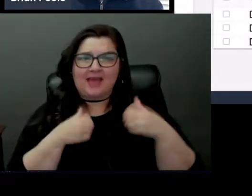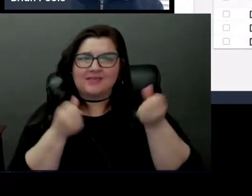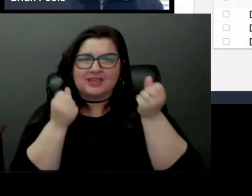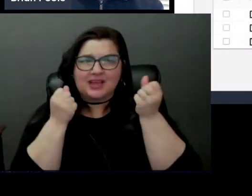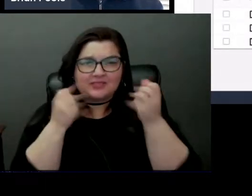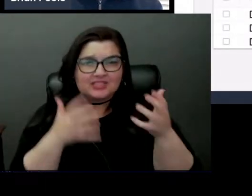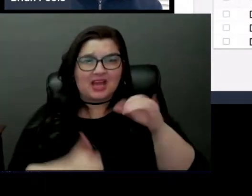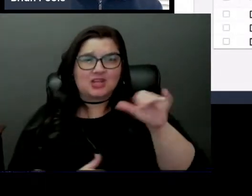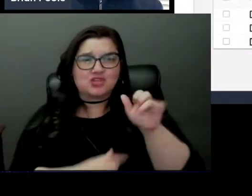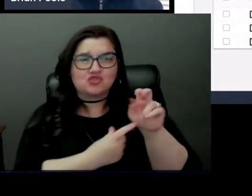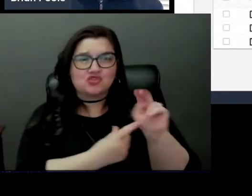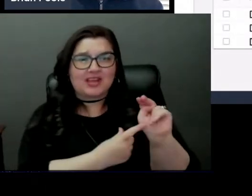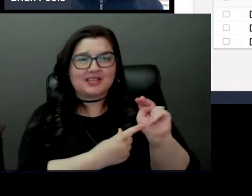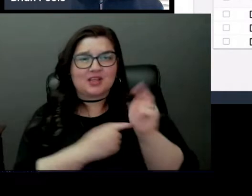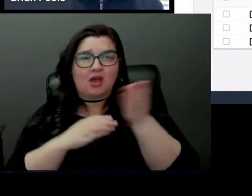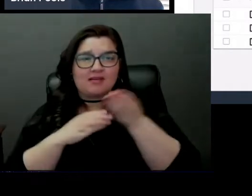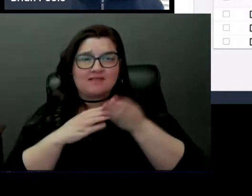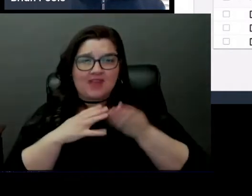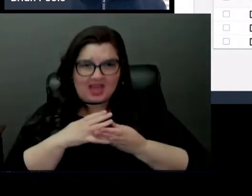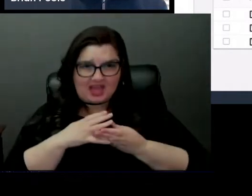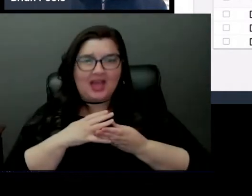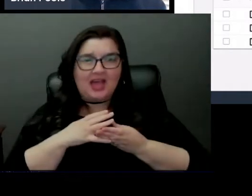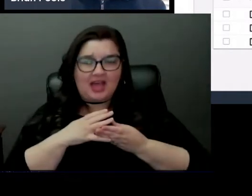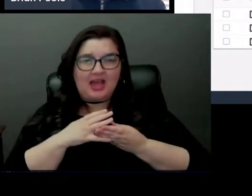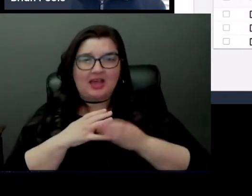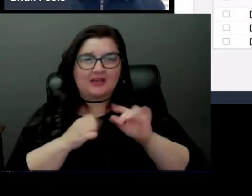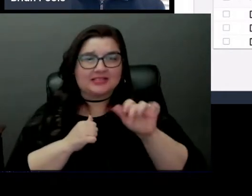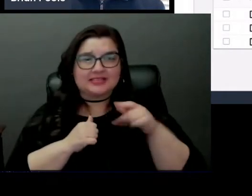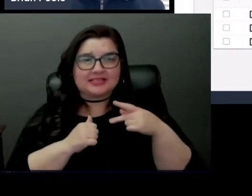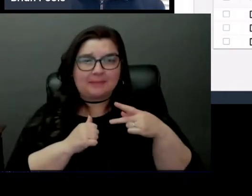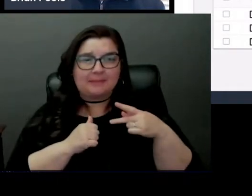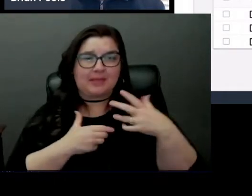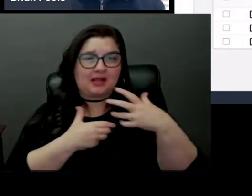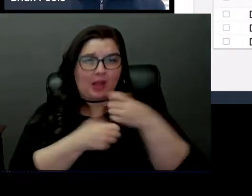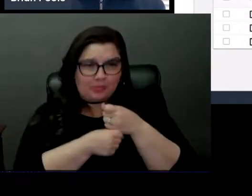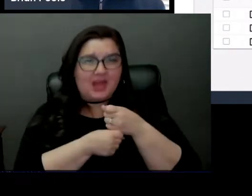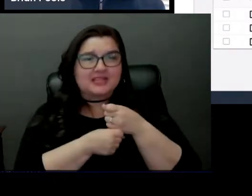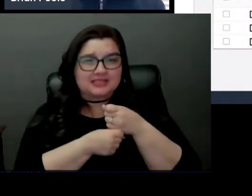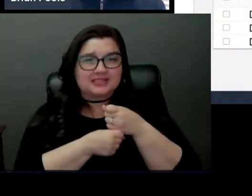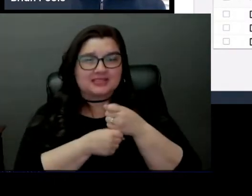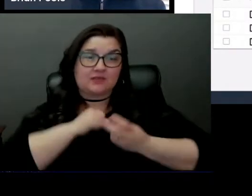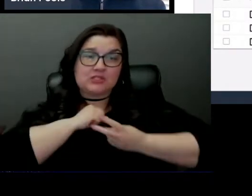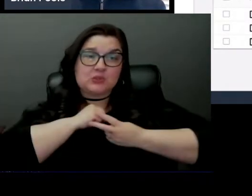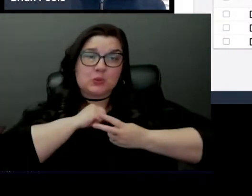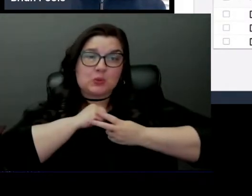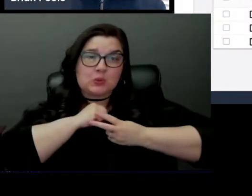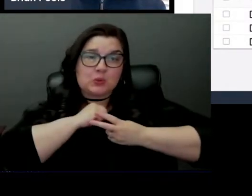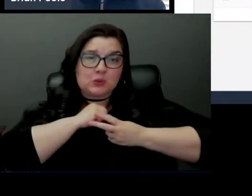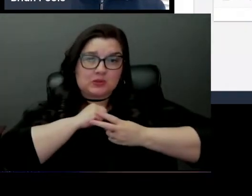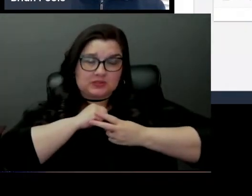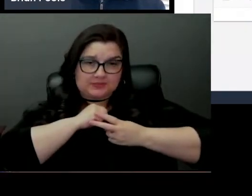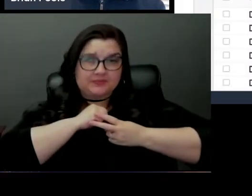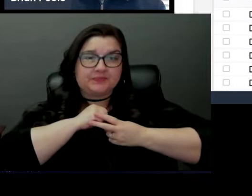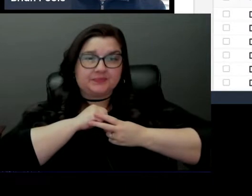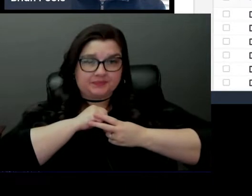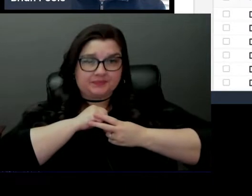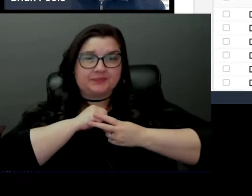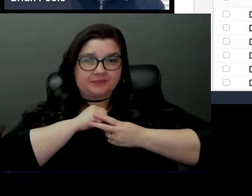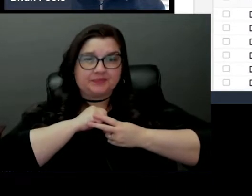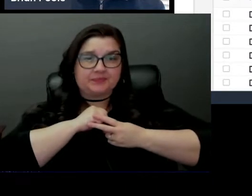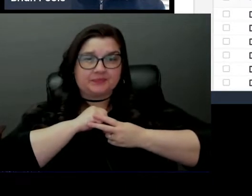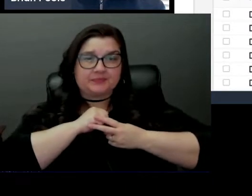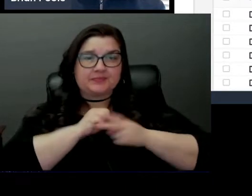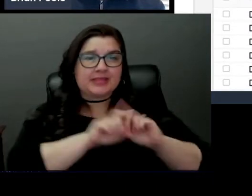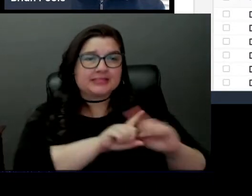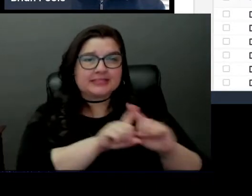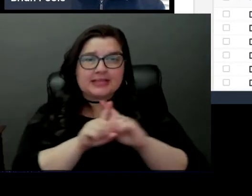JSON files. They're all zipped up, compressed for storage, and they're in different